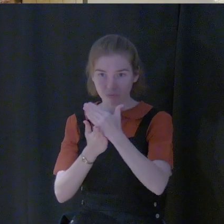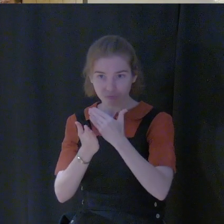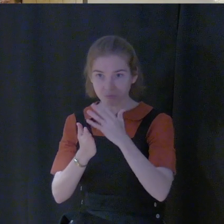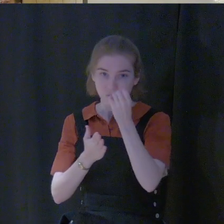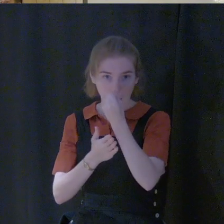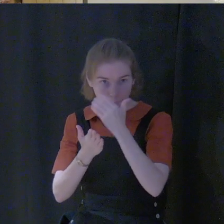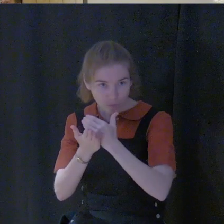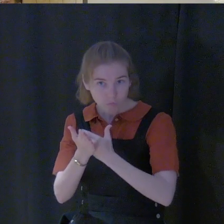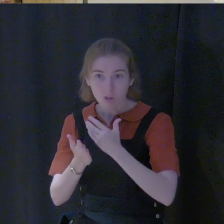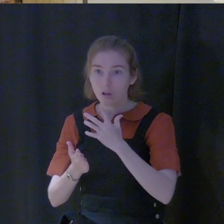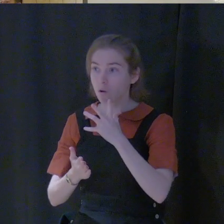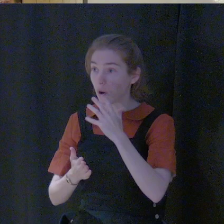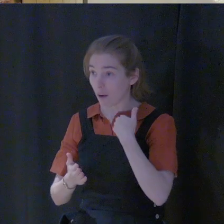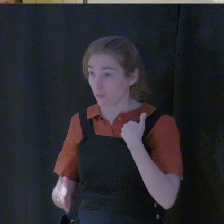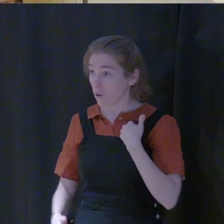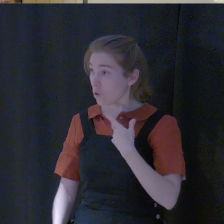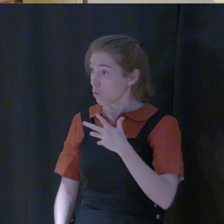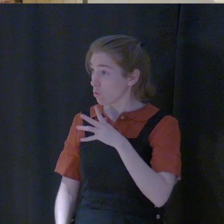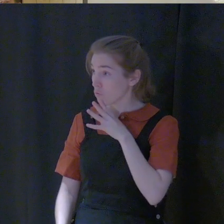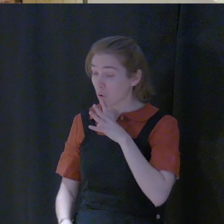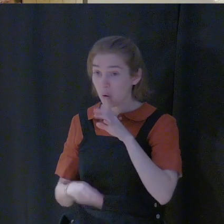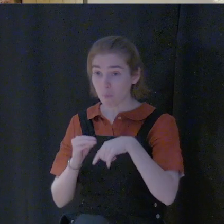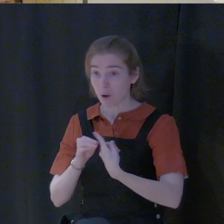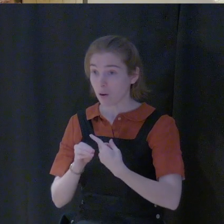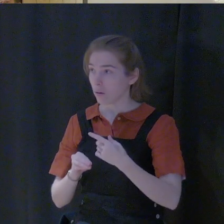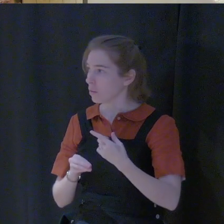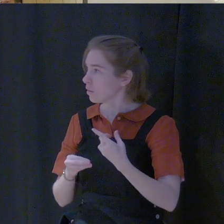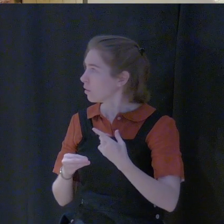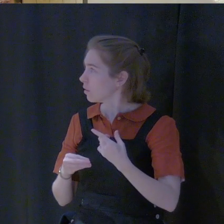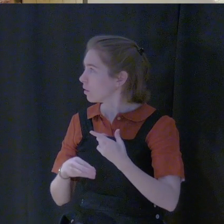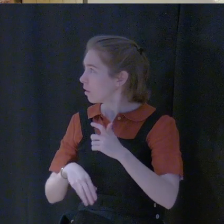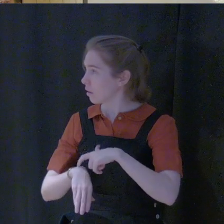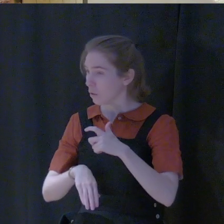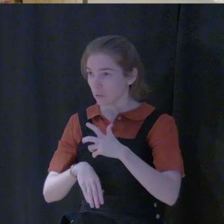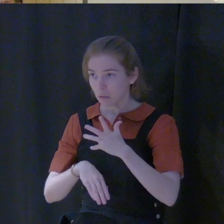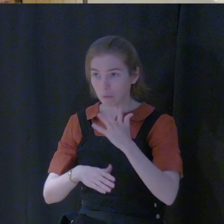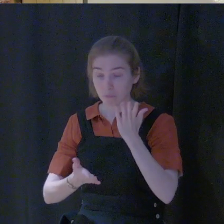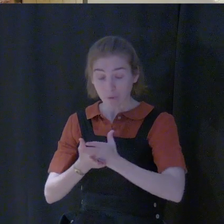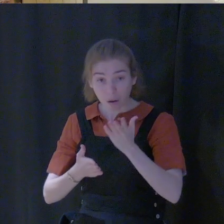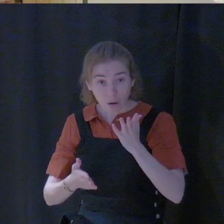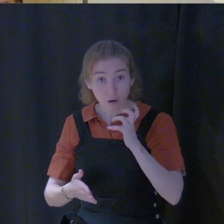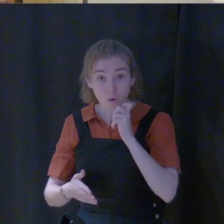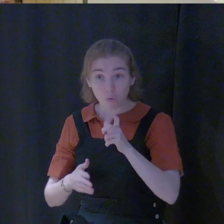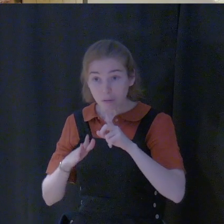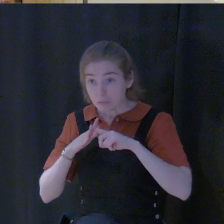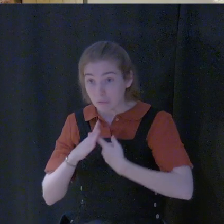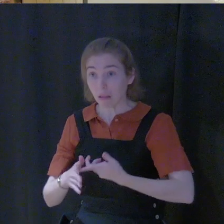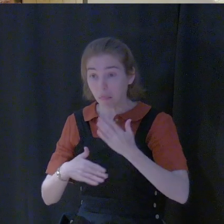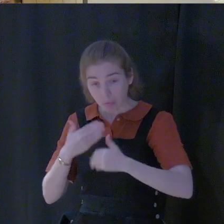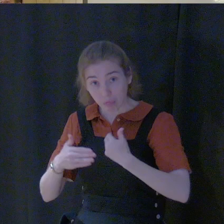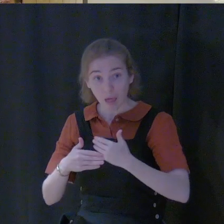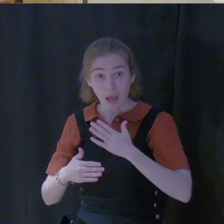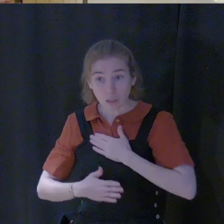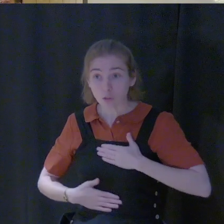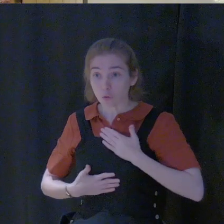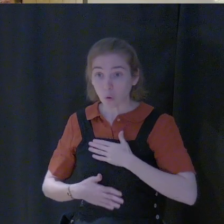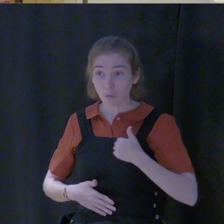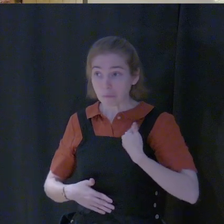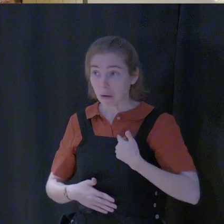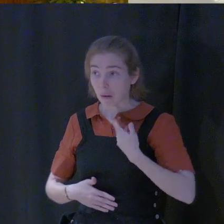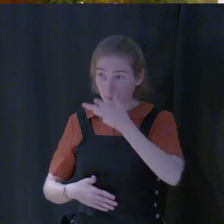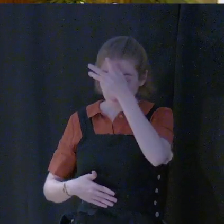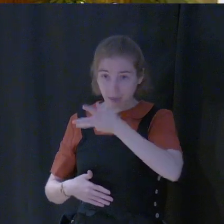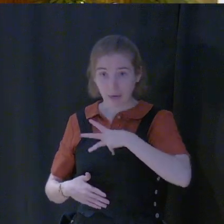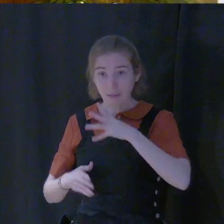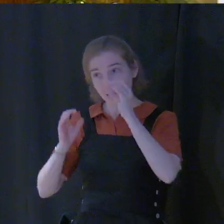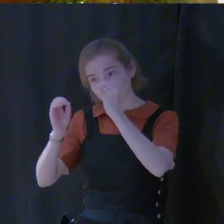Man, we were going along in there, and all of a sudden I looked down, man, it was time to quit, and we were just getting started. And I enjoy the young men that I get to teach